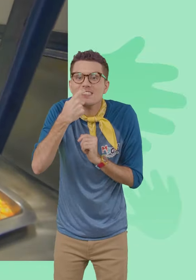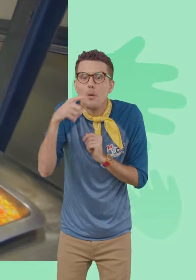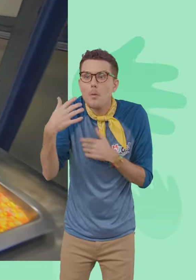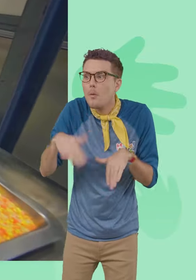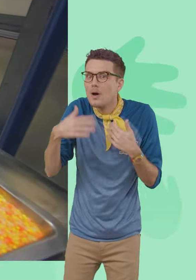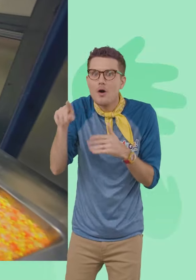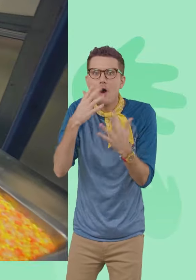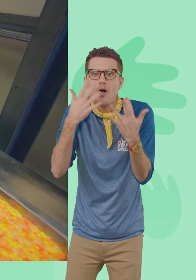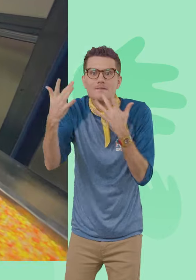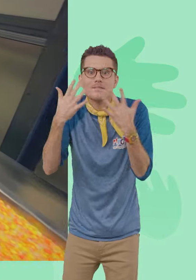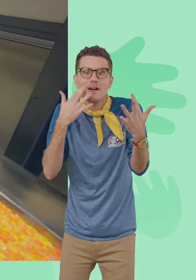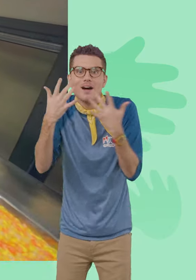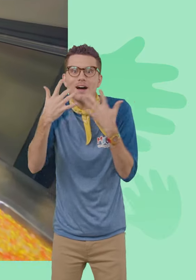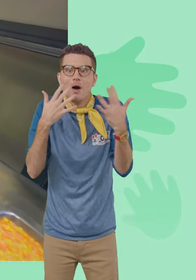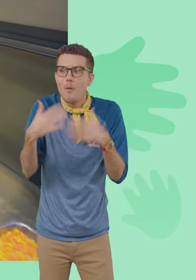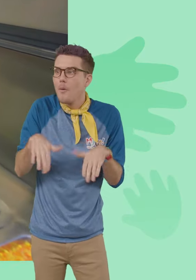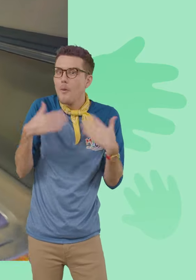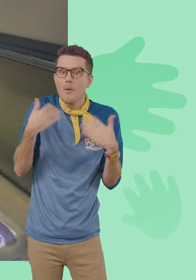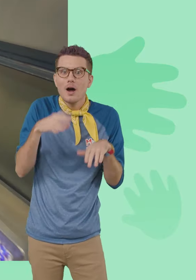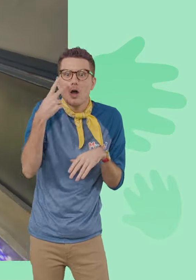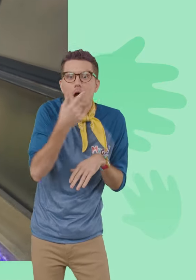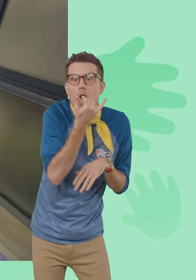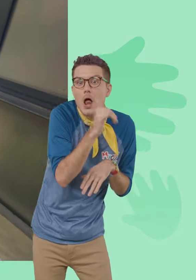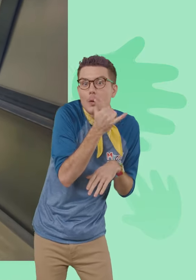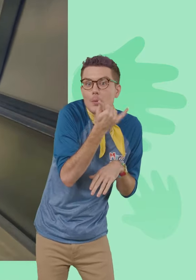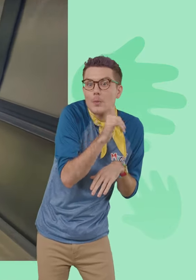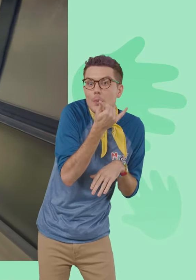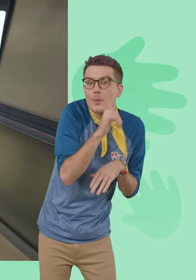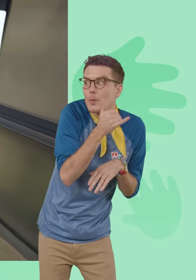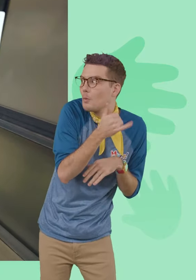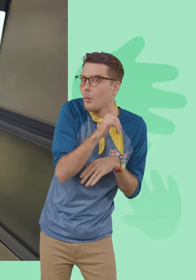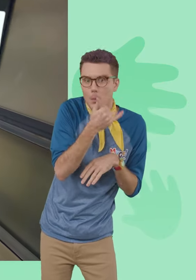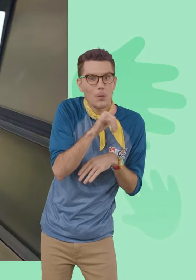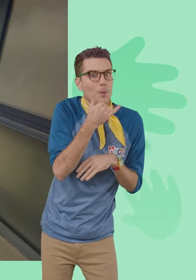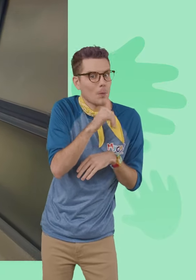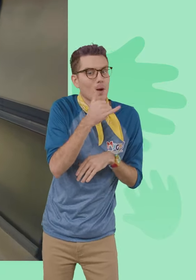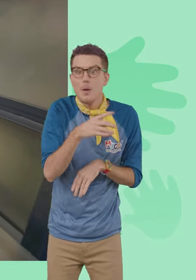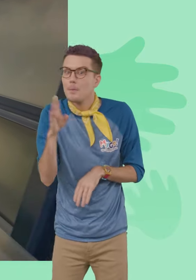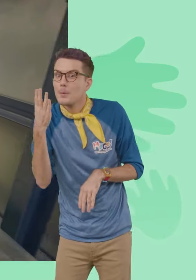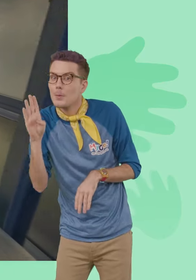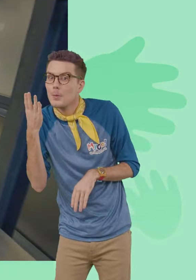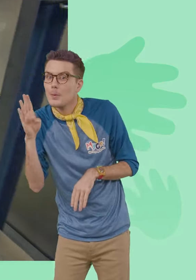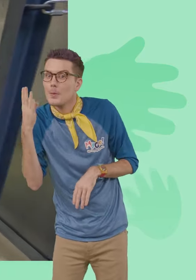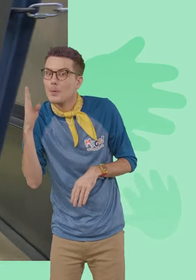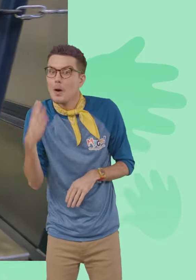they're so colorful. Whoa, yellow,